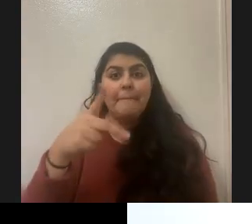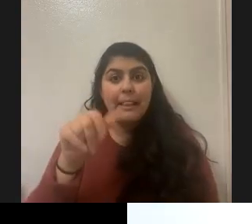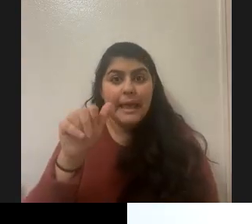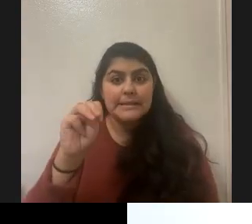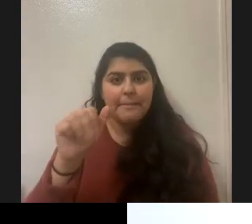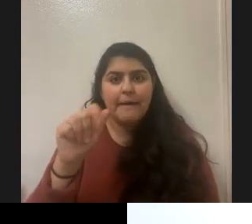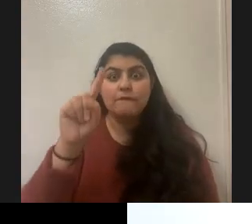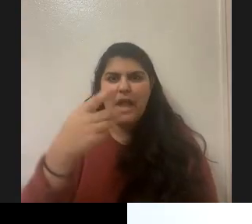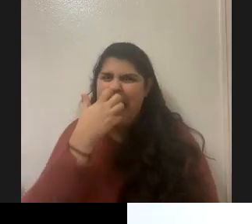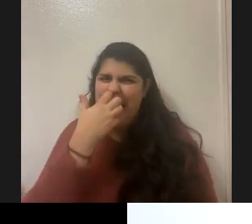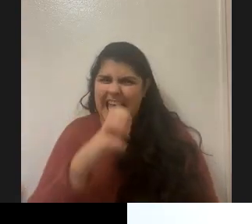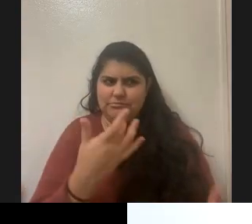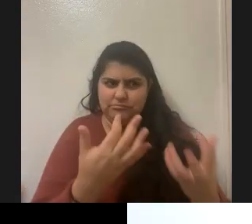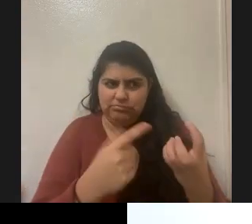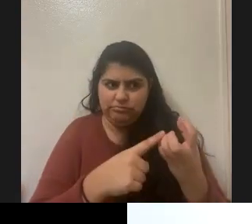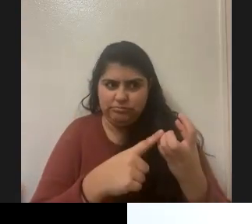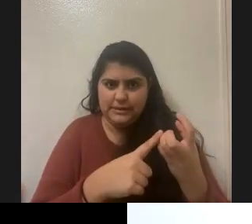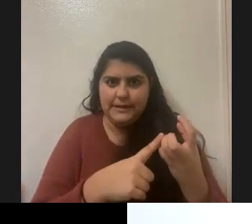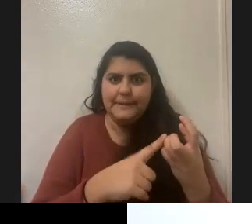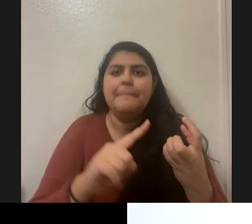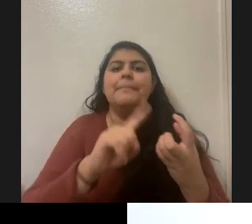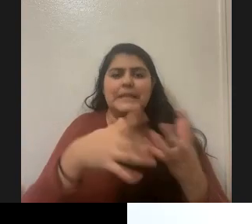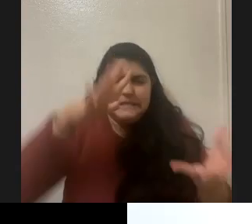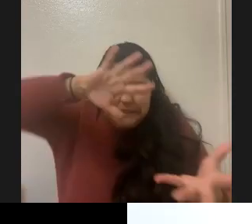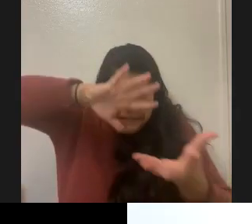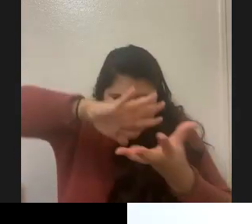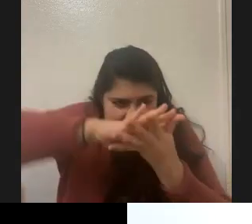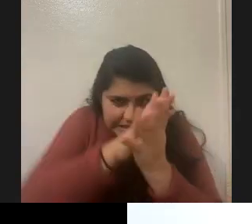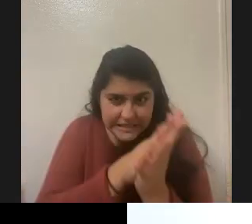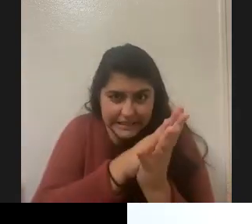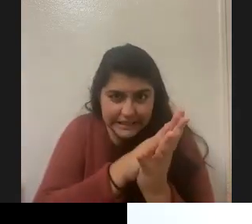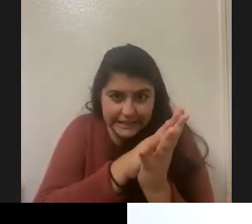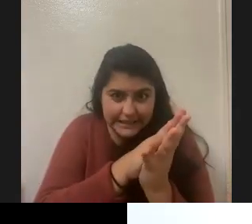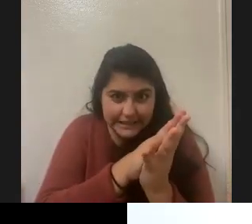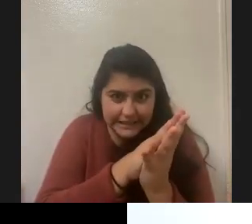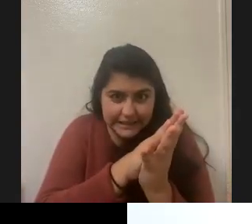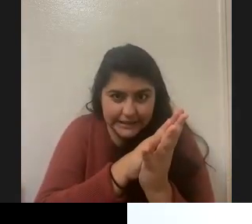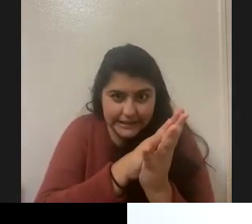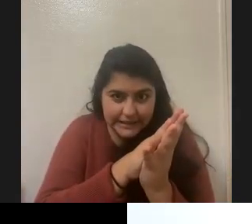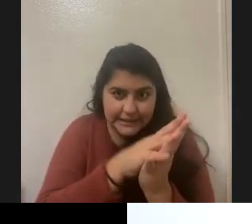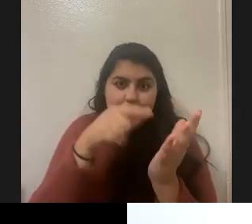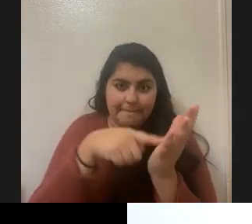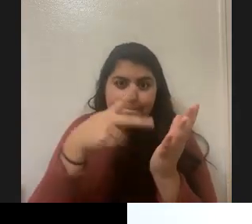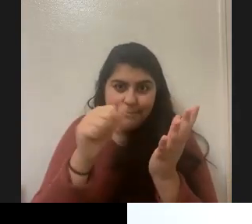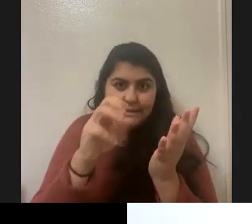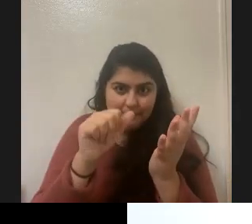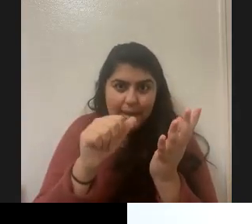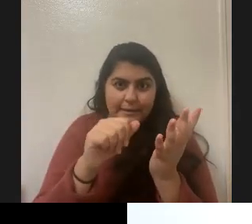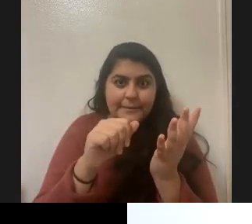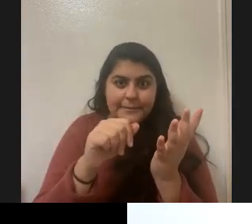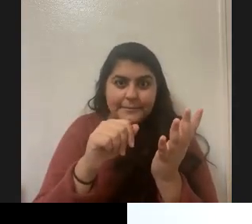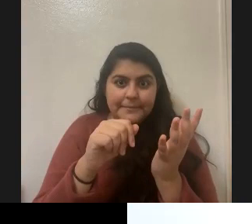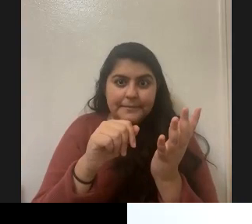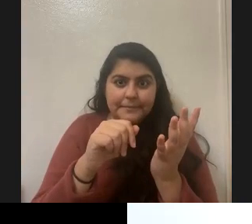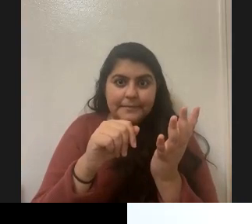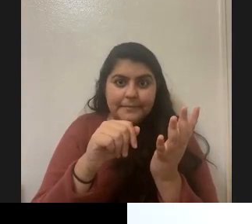you get it really, really hot, and then we want to squish it together. And so we squish our plasma together.